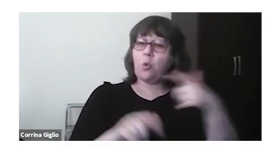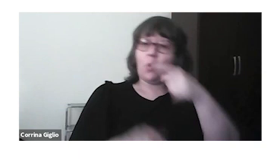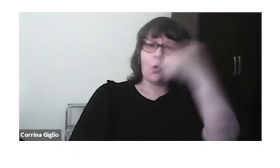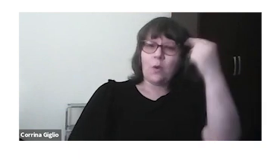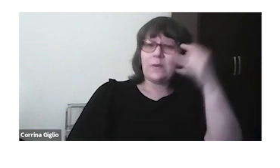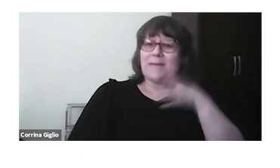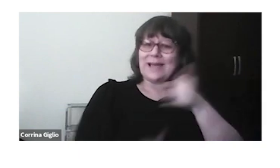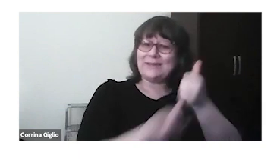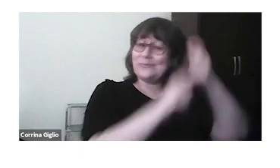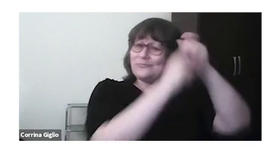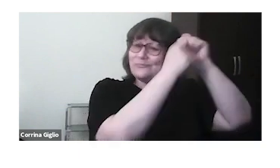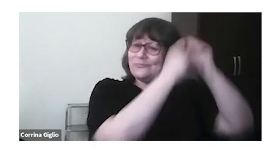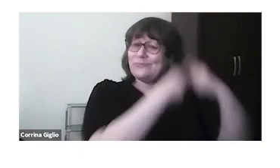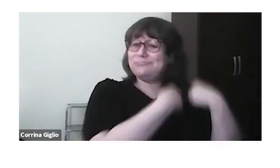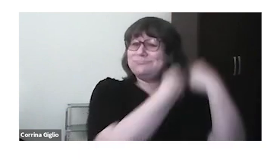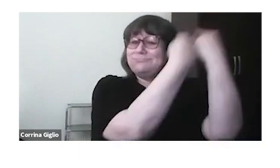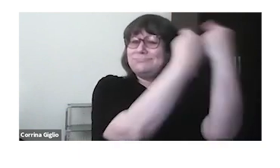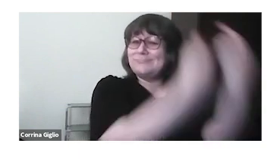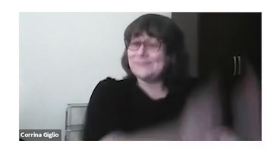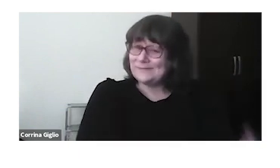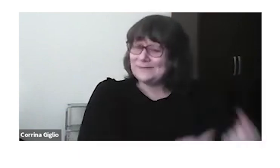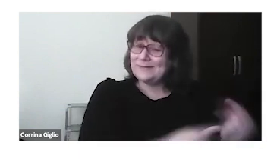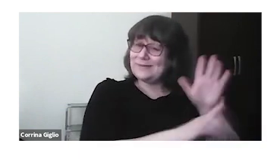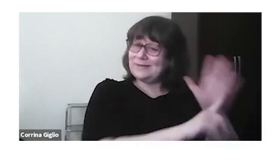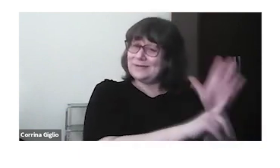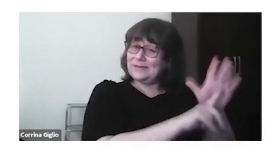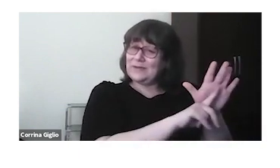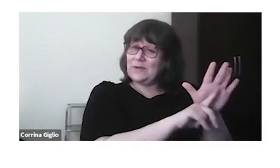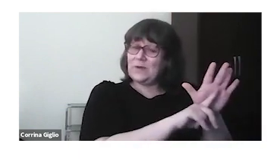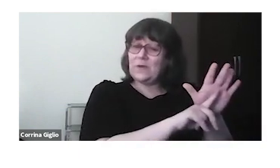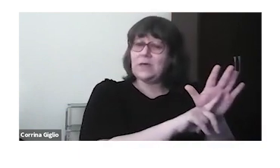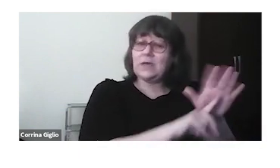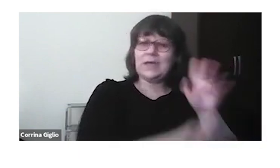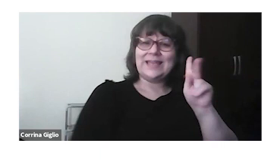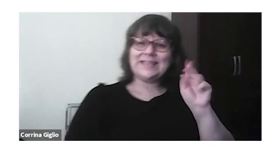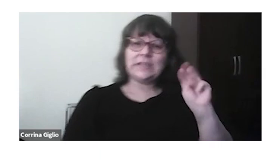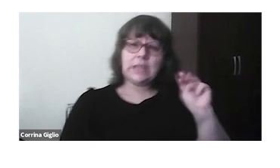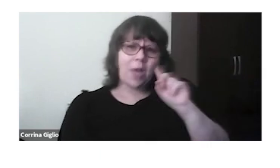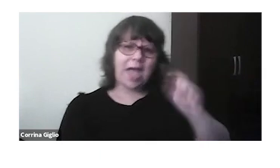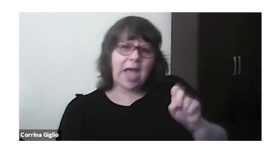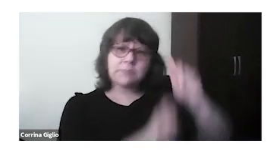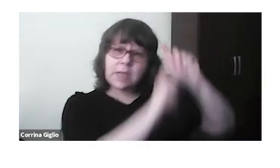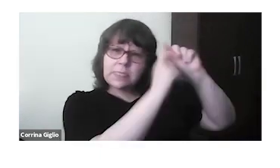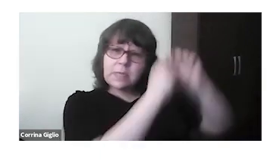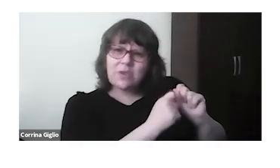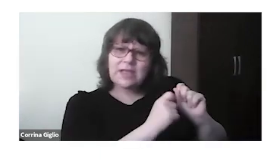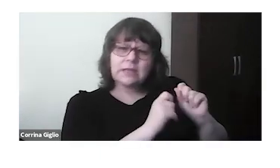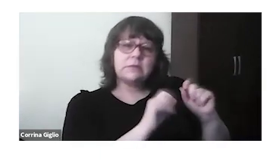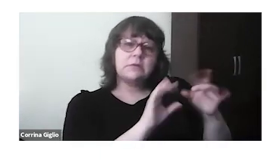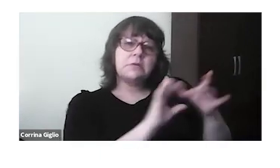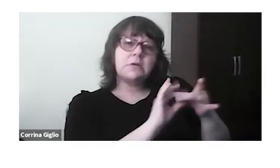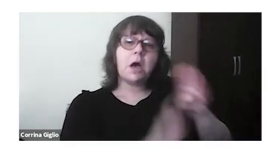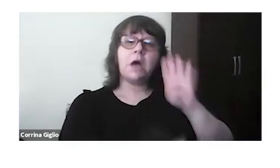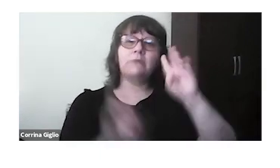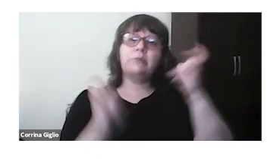been wearing braids for a very, very long time. And we even saw Kim, when she was asked about the braids, refer to it as Bo